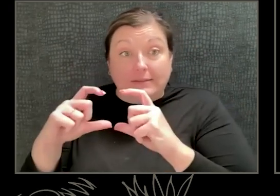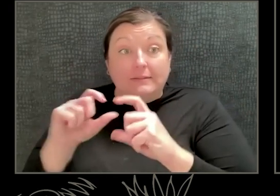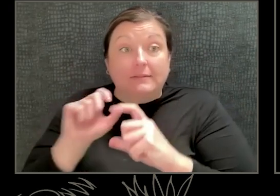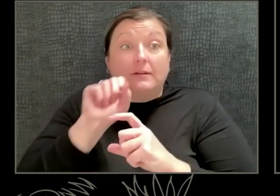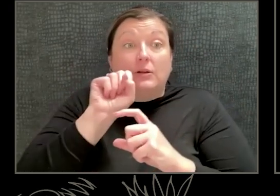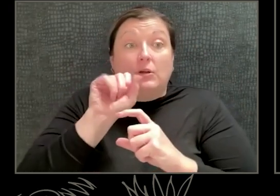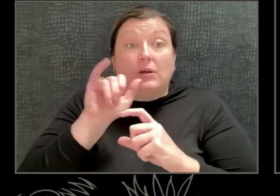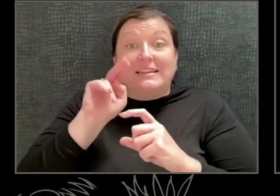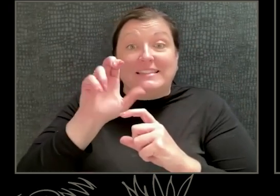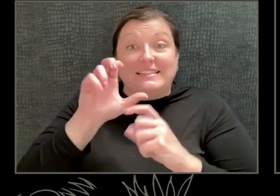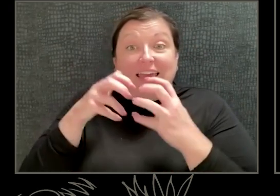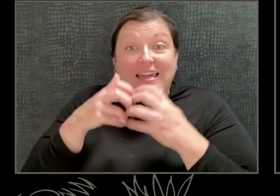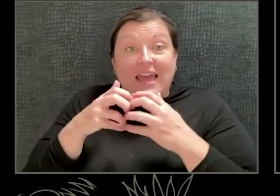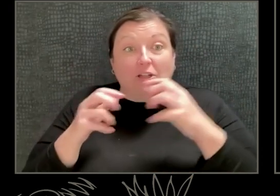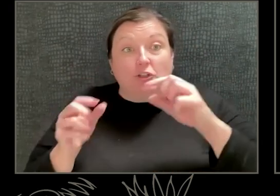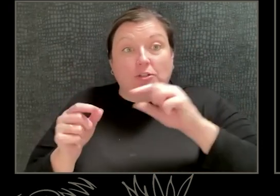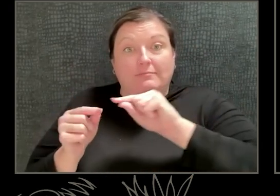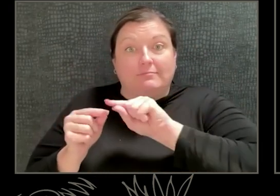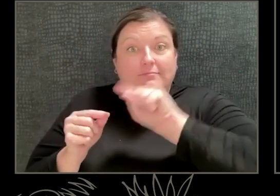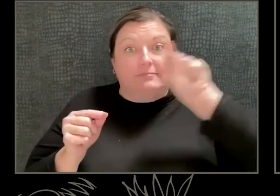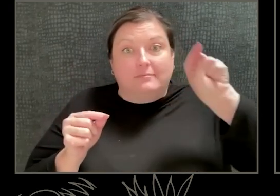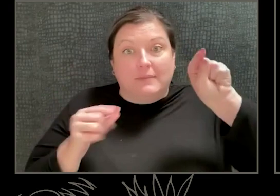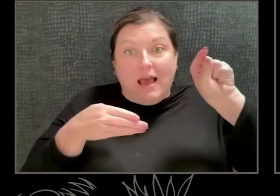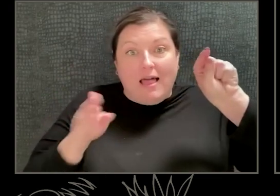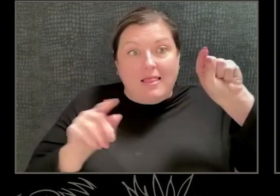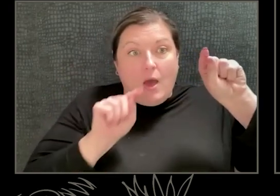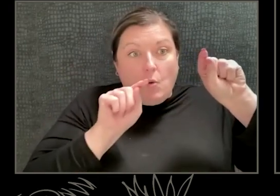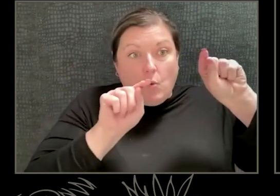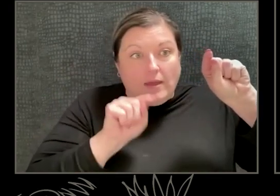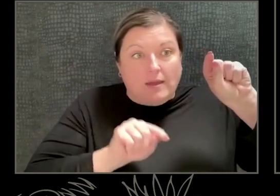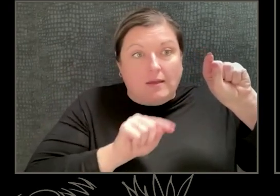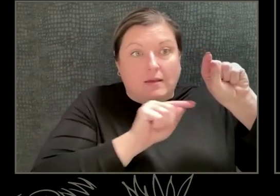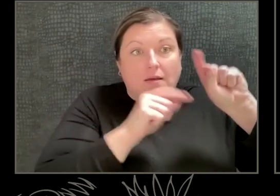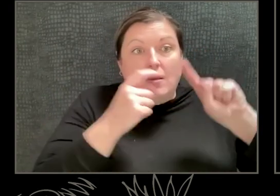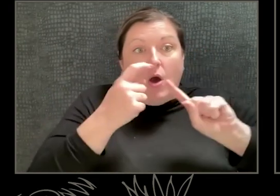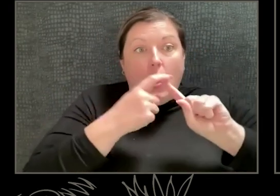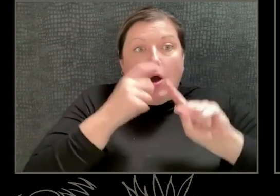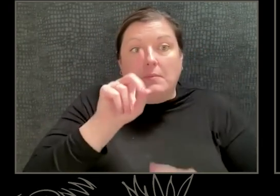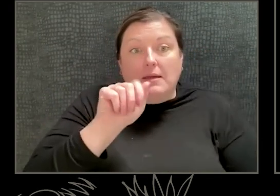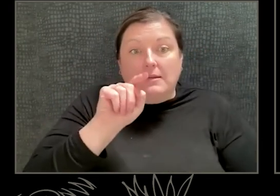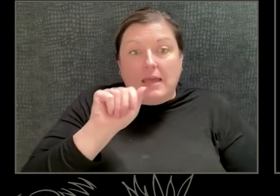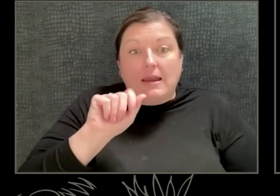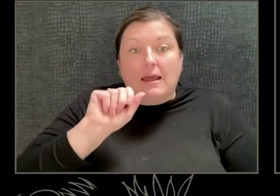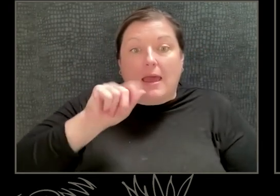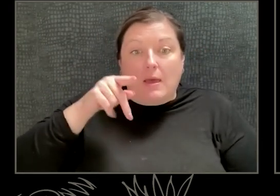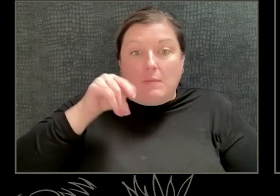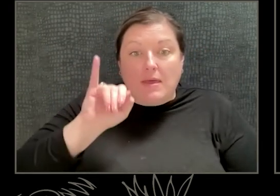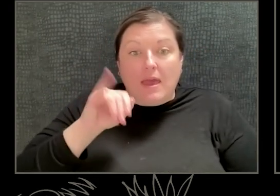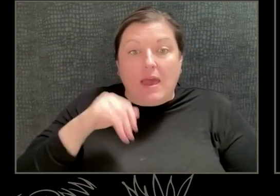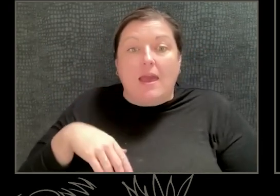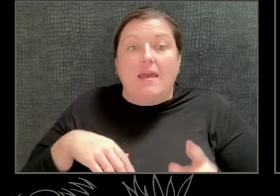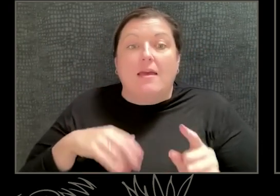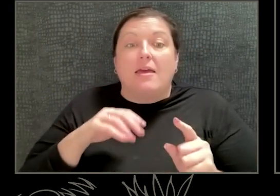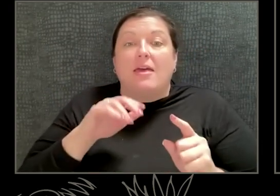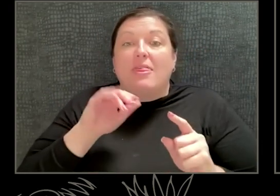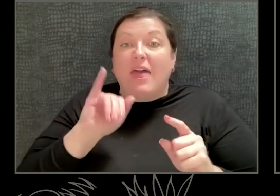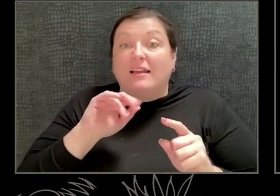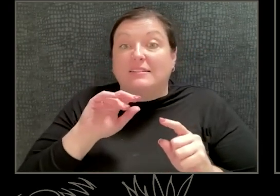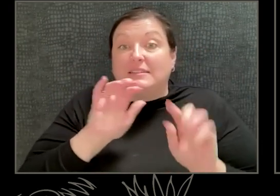engine enabling all of those things. Automatic data API that's fully type safe, automatic caching,